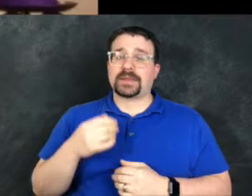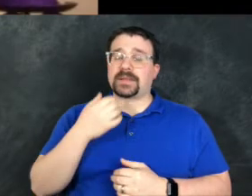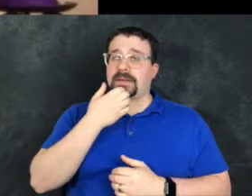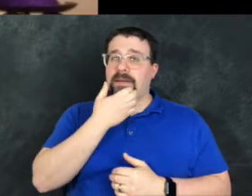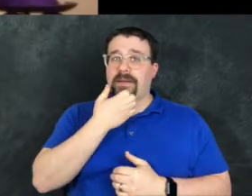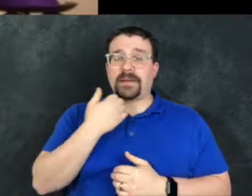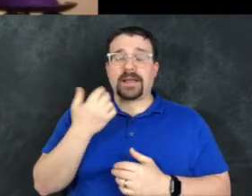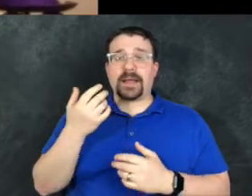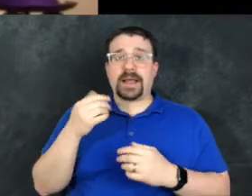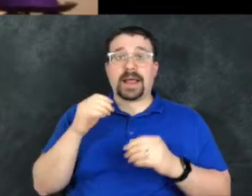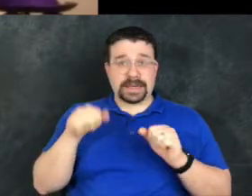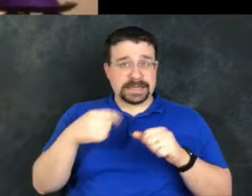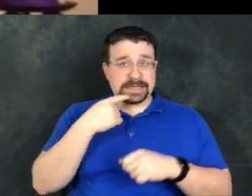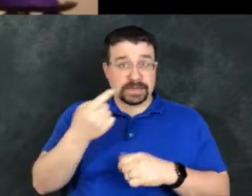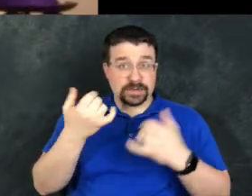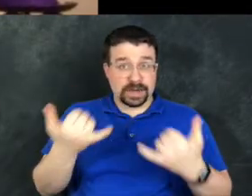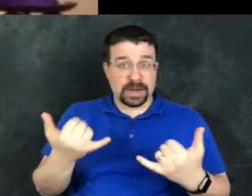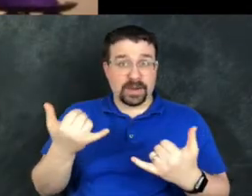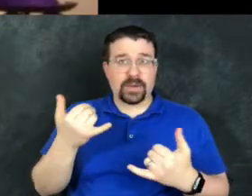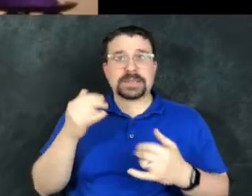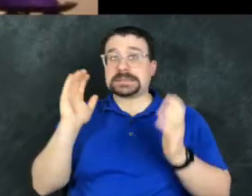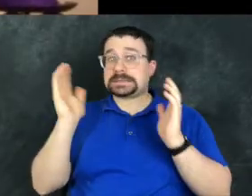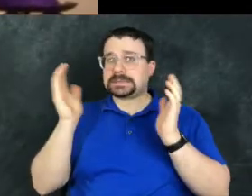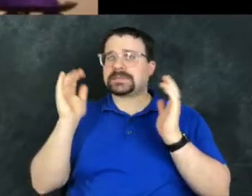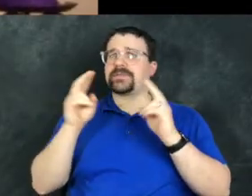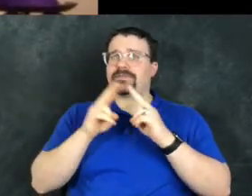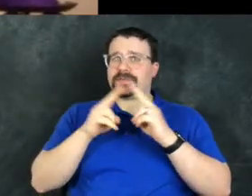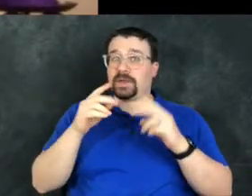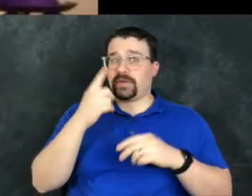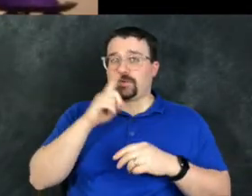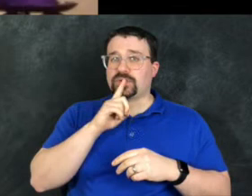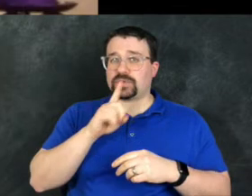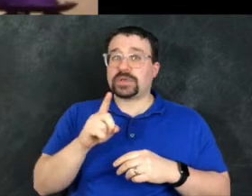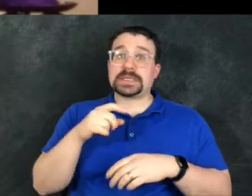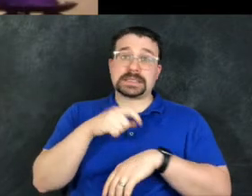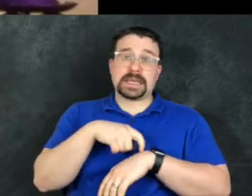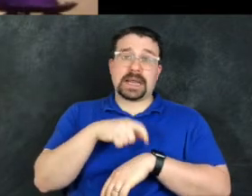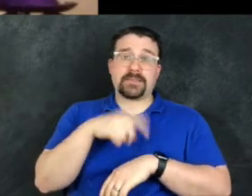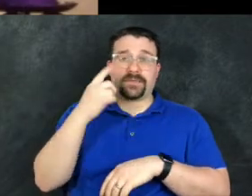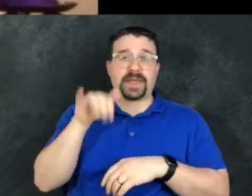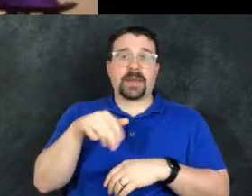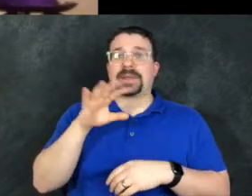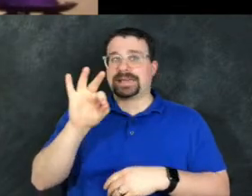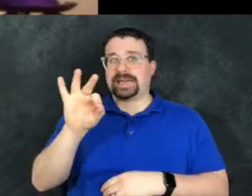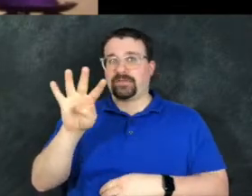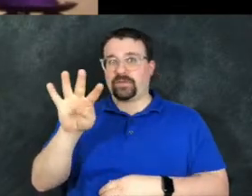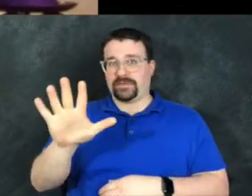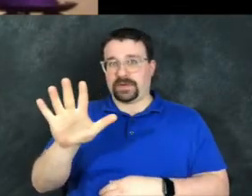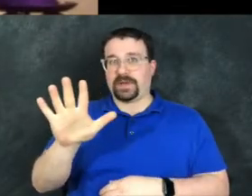I can tell you now that it appears very certain that the time for that will